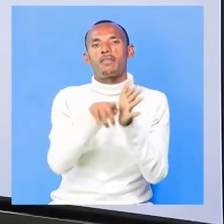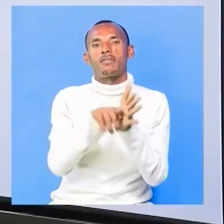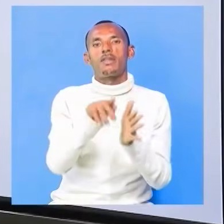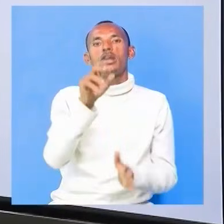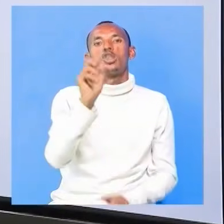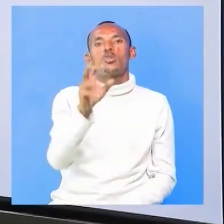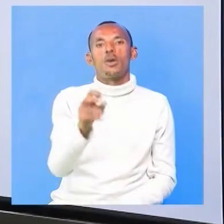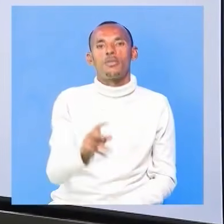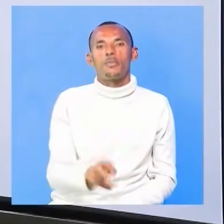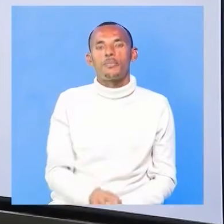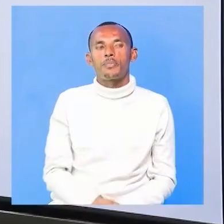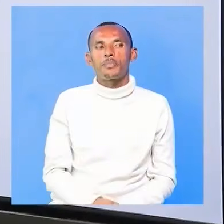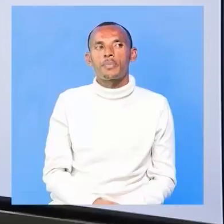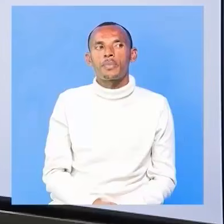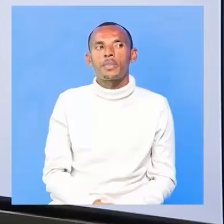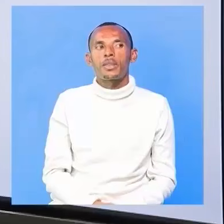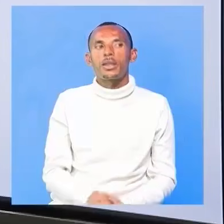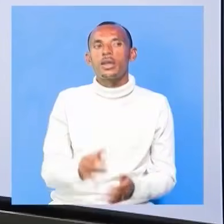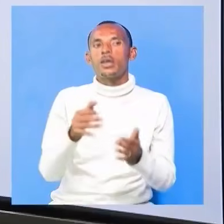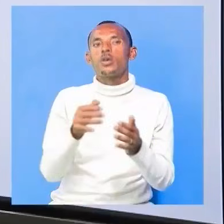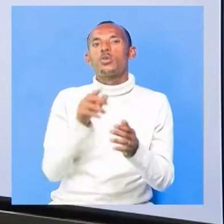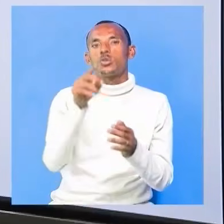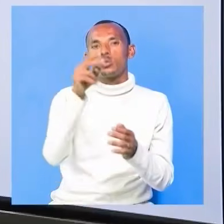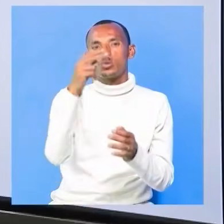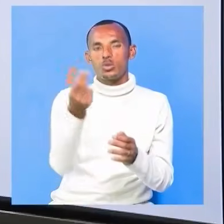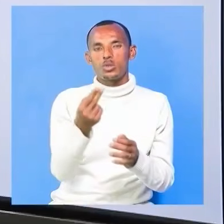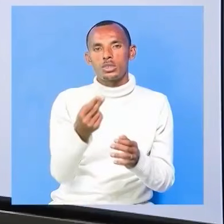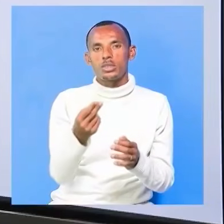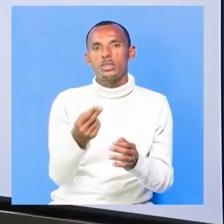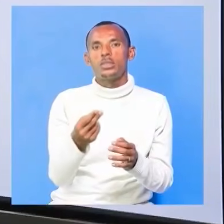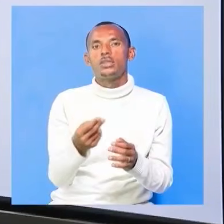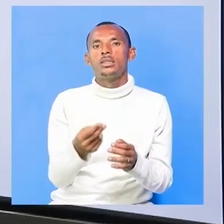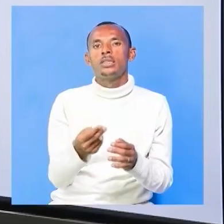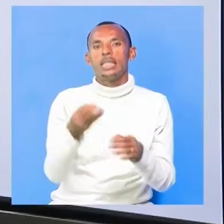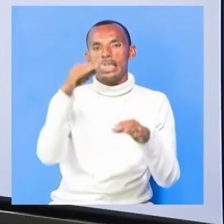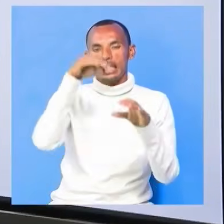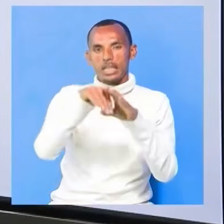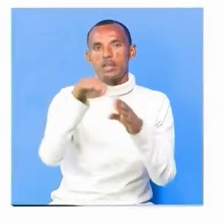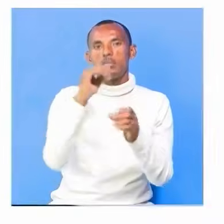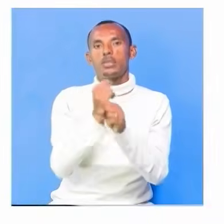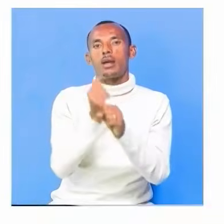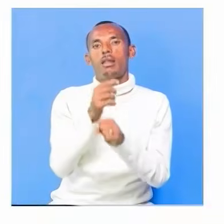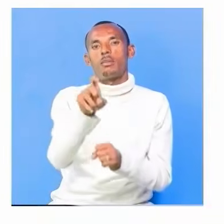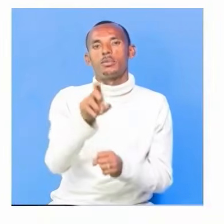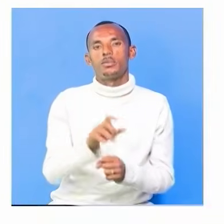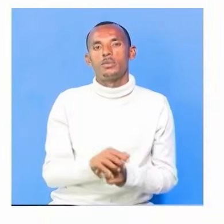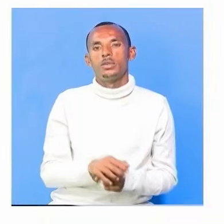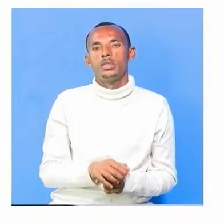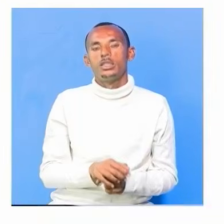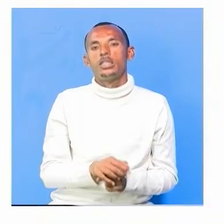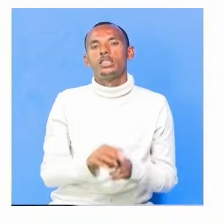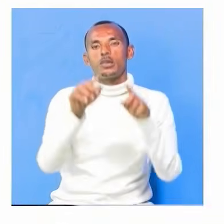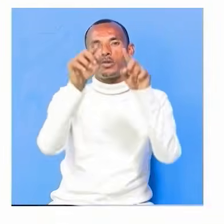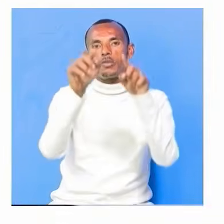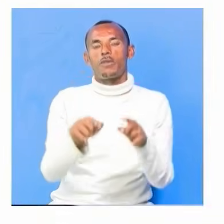negative 12. So you need to put that thing inside the absolute value. So this becomes